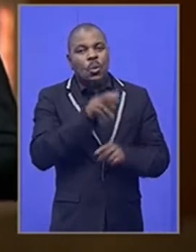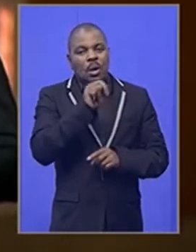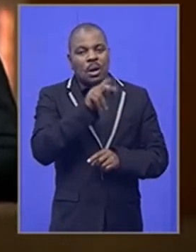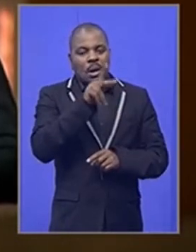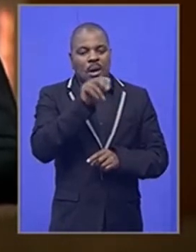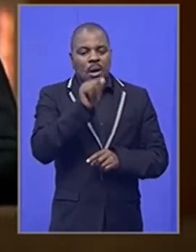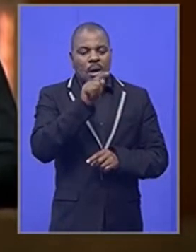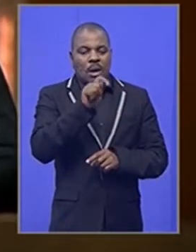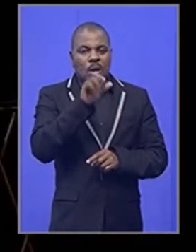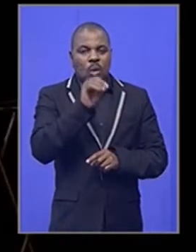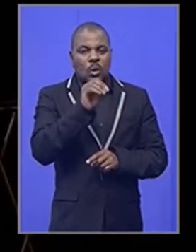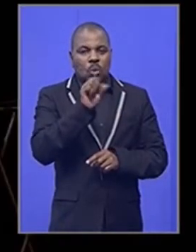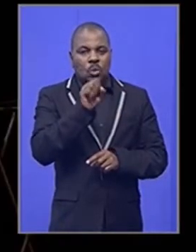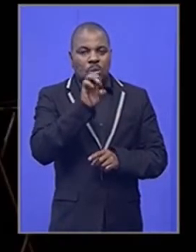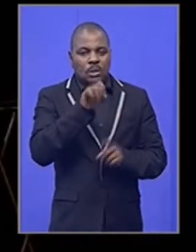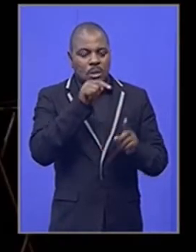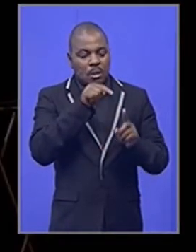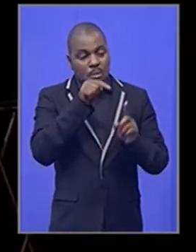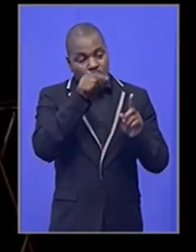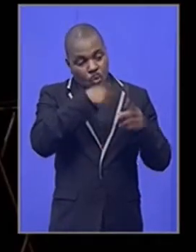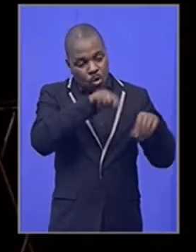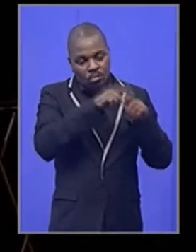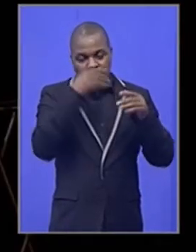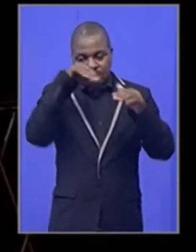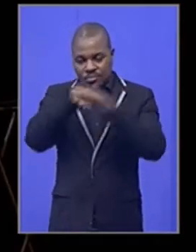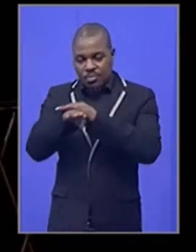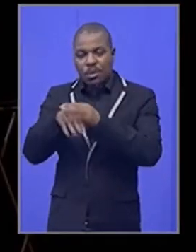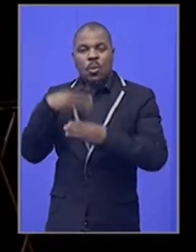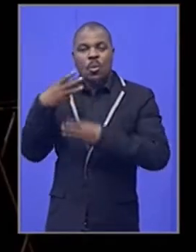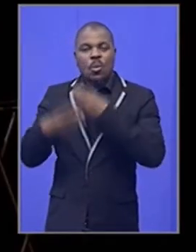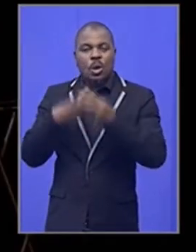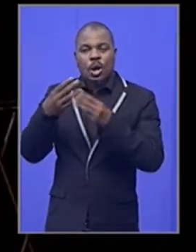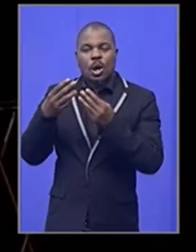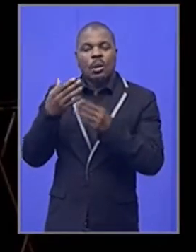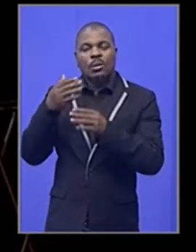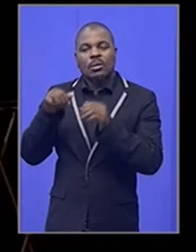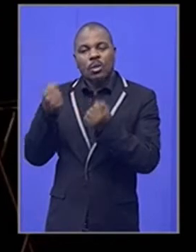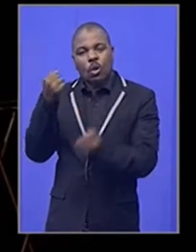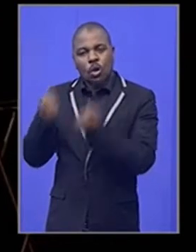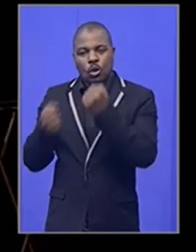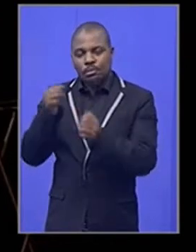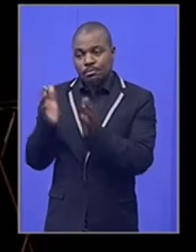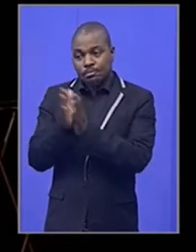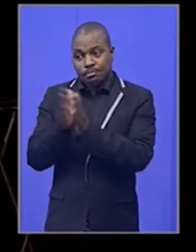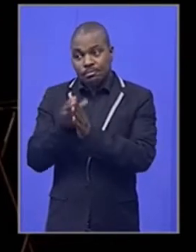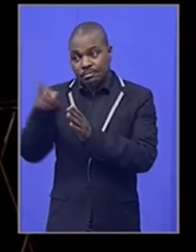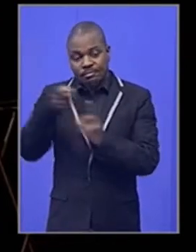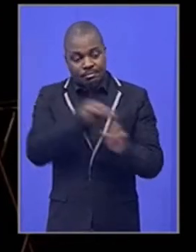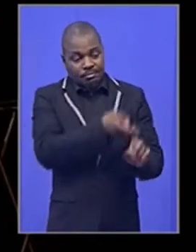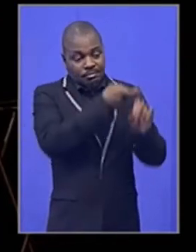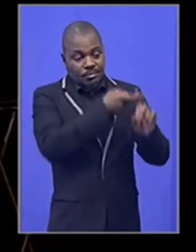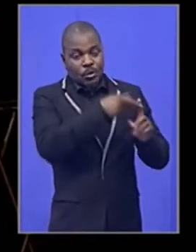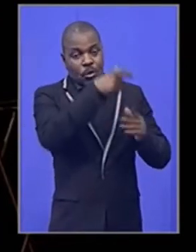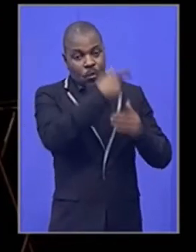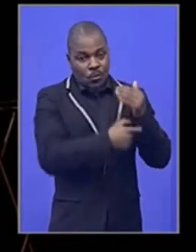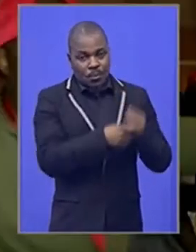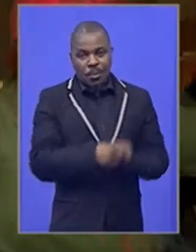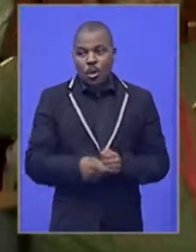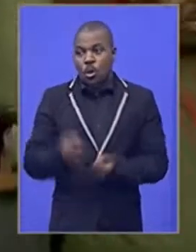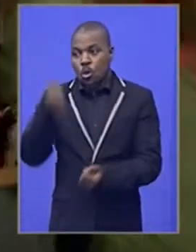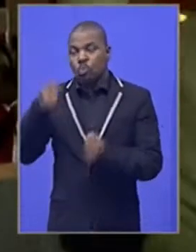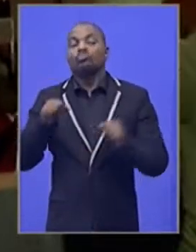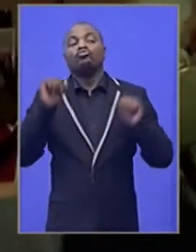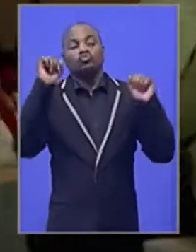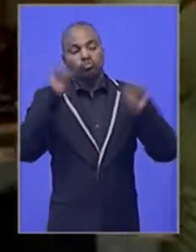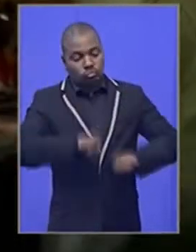Kgatlhanong ba kitimetše kgorotsheko ya bašomi go emiša khonferense yeo gore e tšwele pele. Ba filo tumelelo ke kgorotsheko go